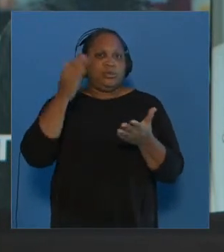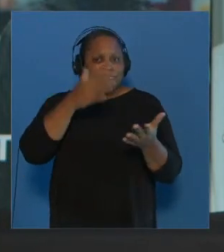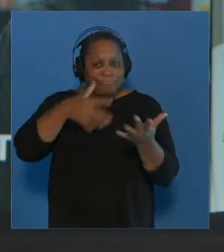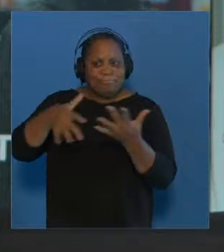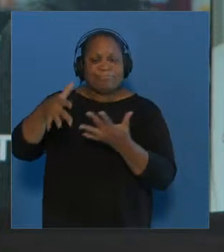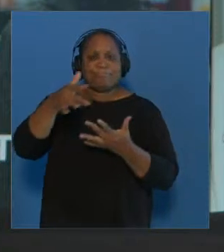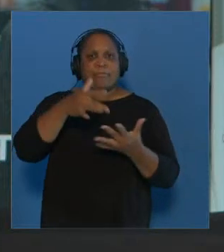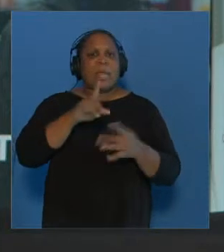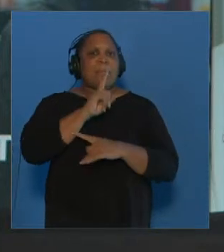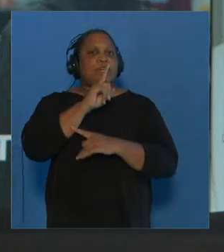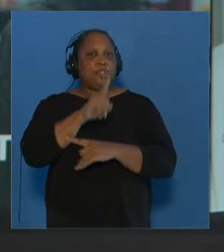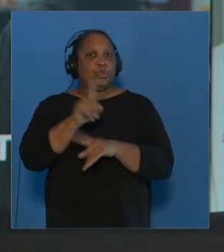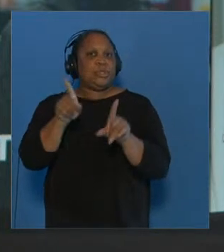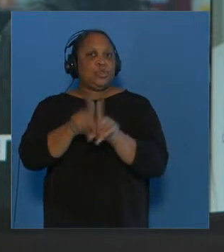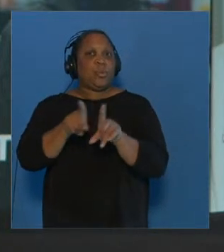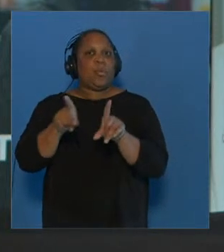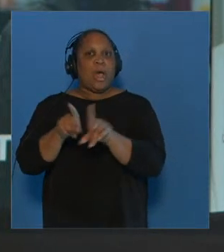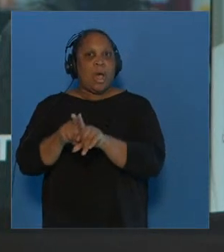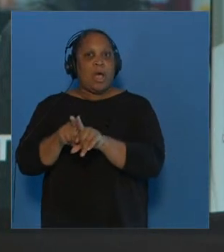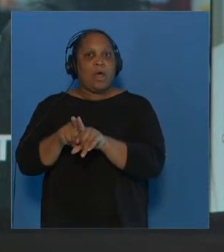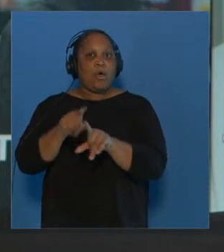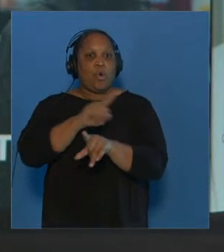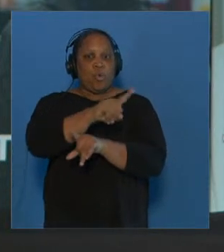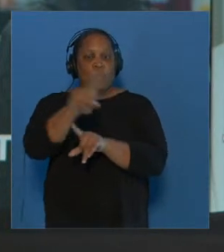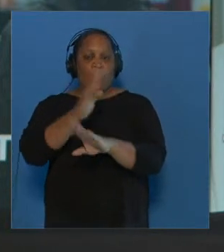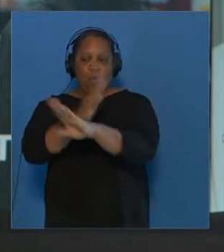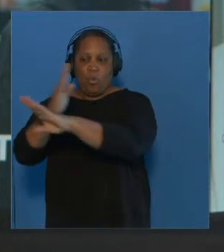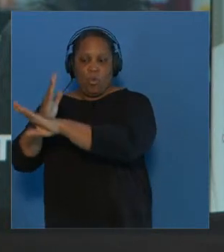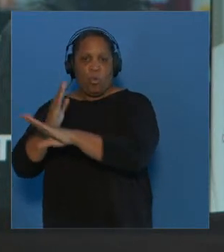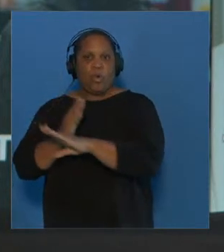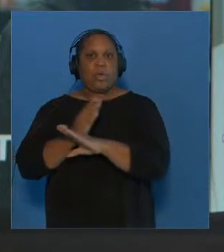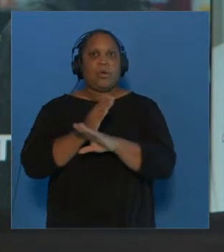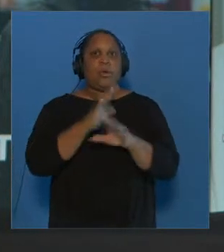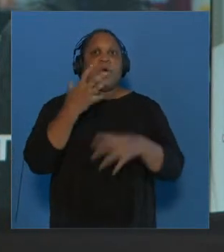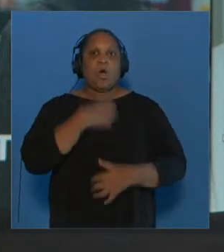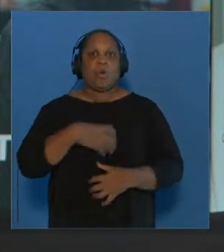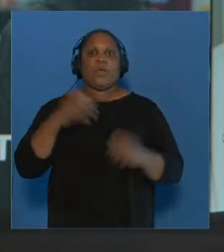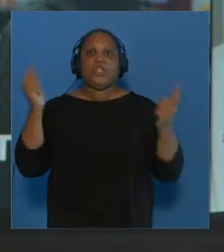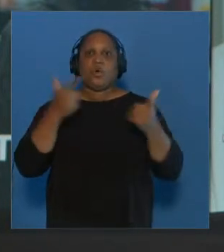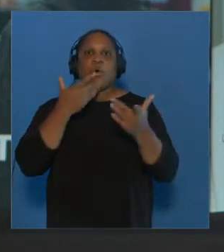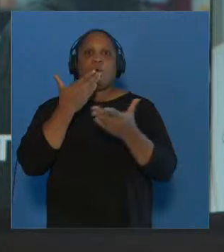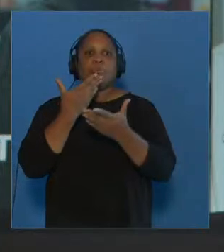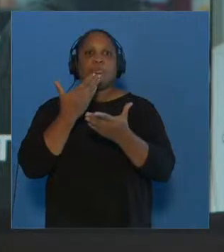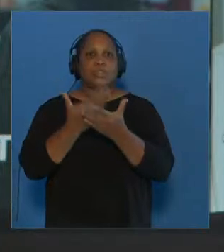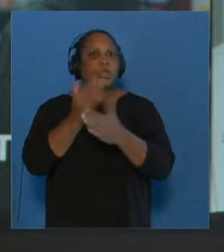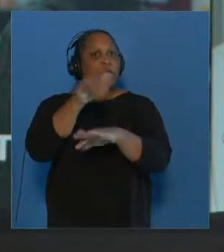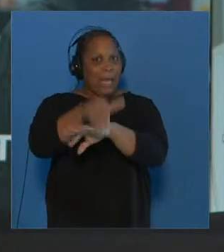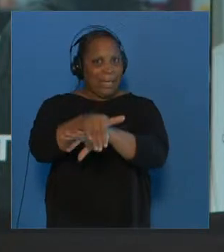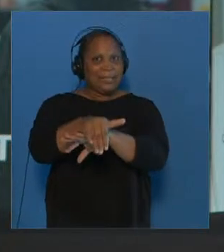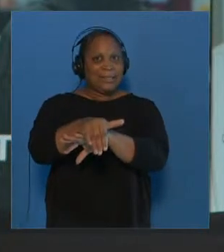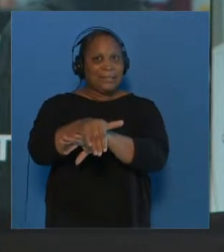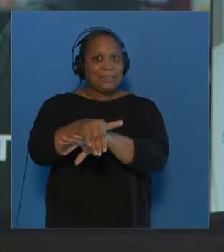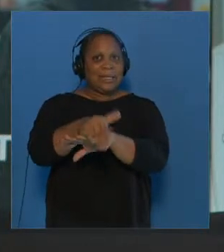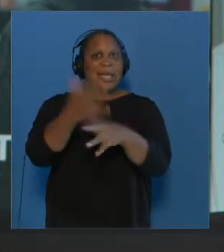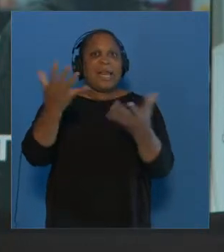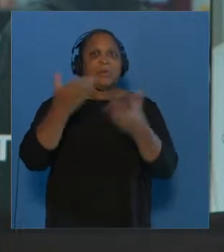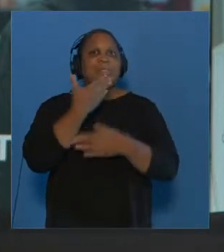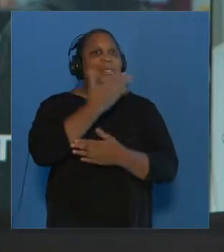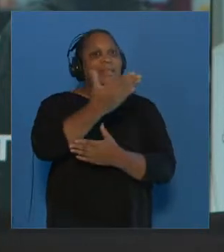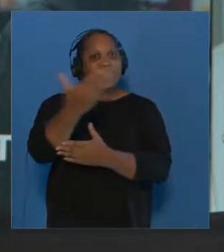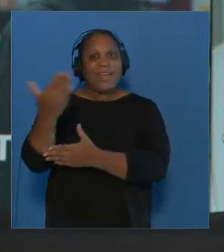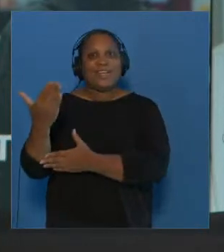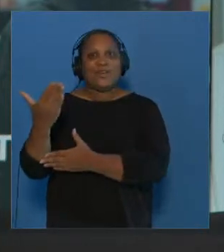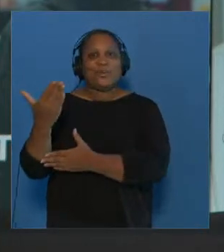also making sure that we keep each other safe. So with that, I wish everyone a very good night, and I want to say thank